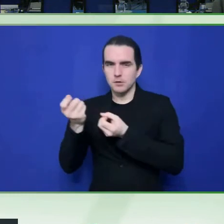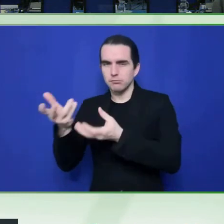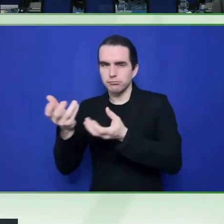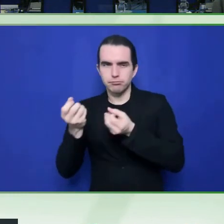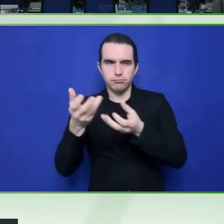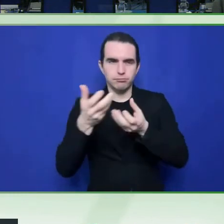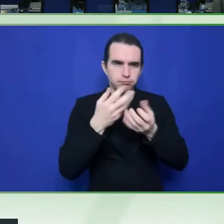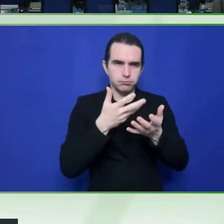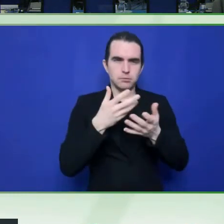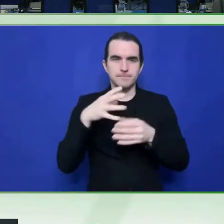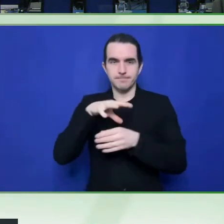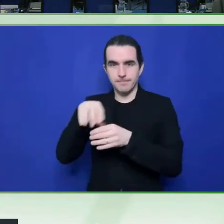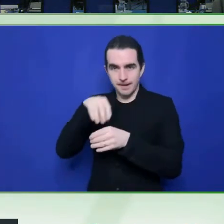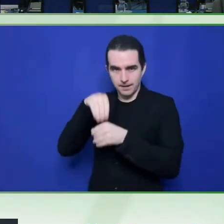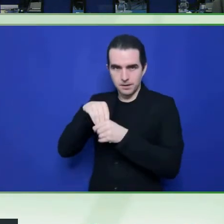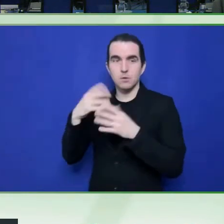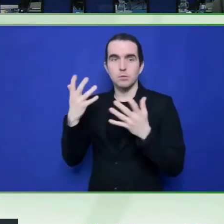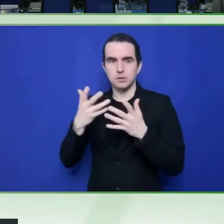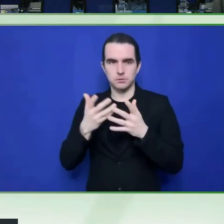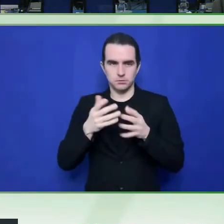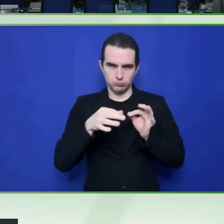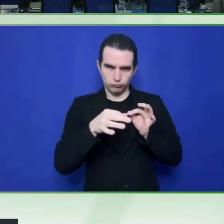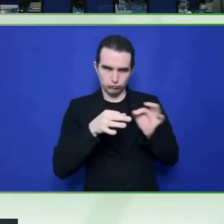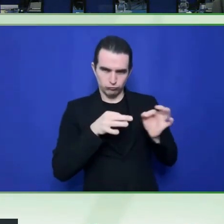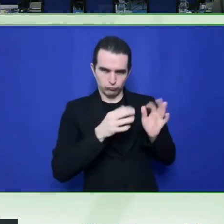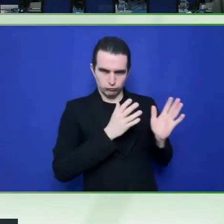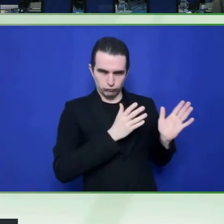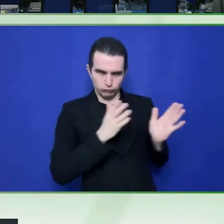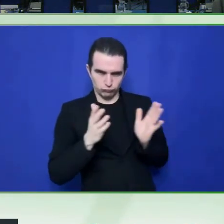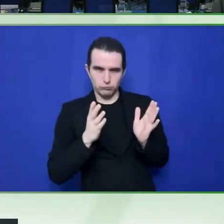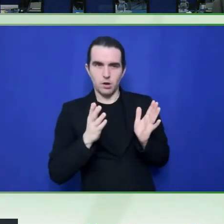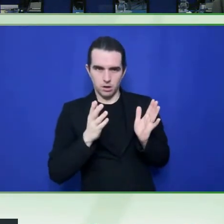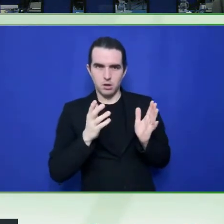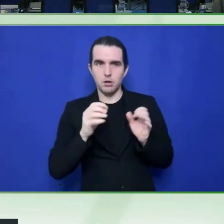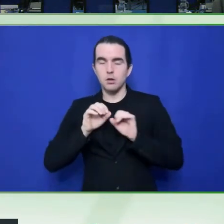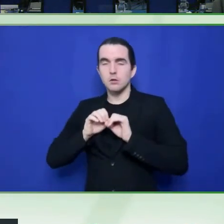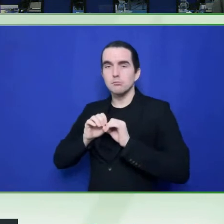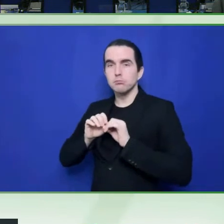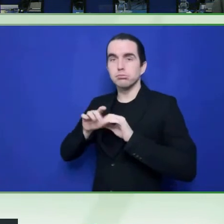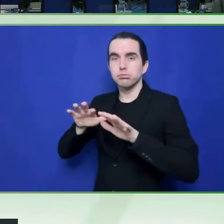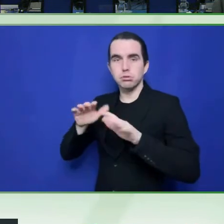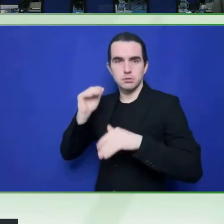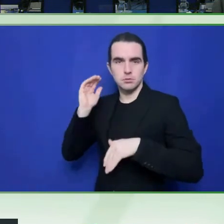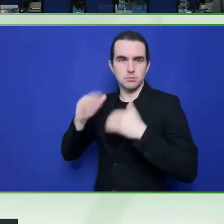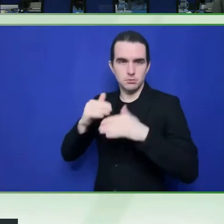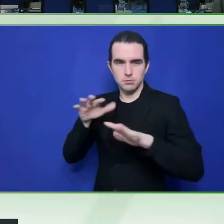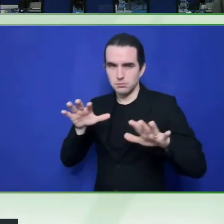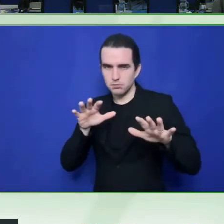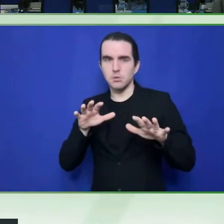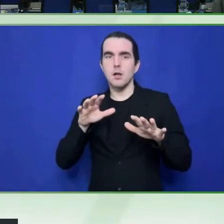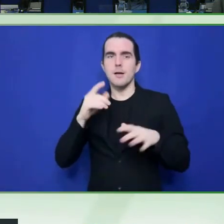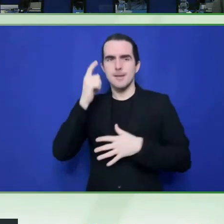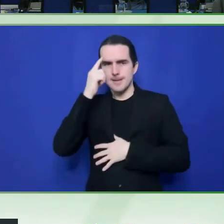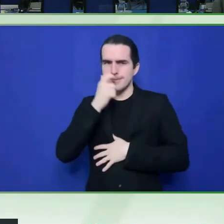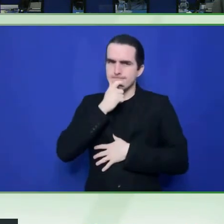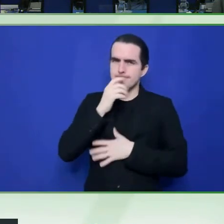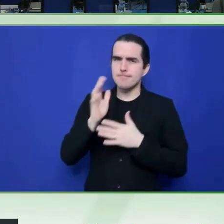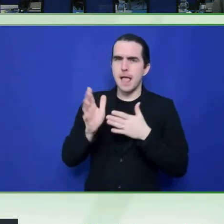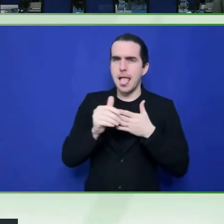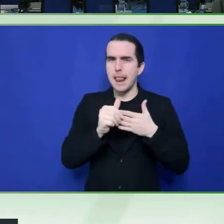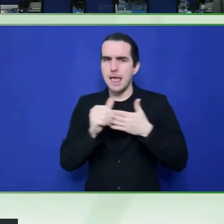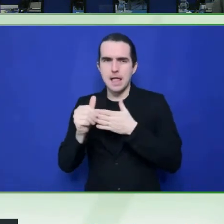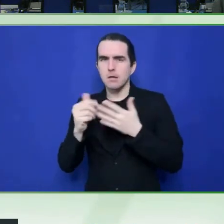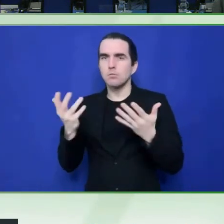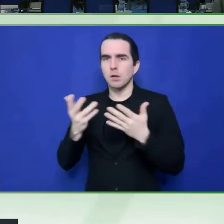operations, employee relations, and diversity and inclusion at Safaricom. So Peter, very excited to hear from